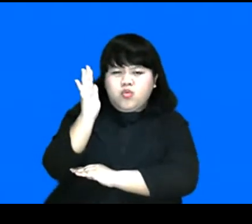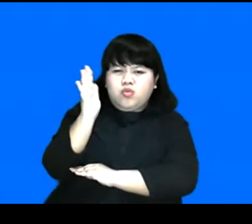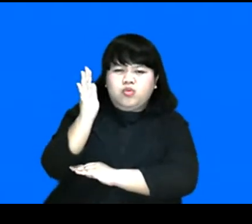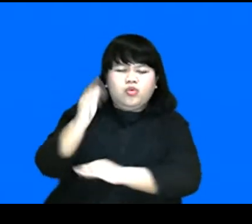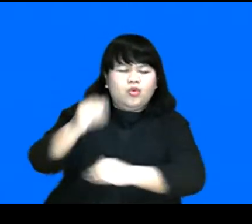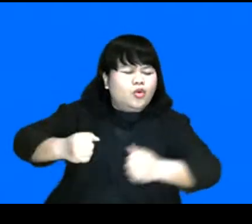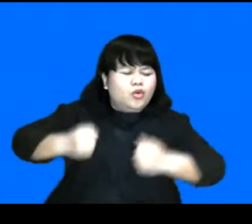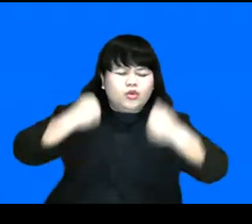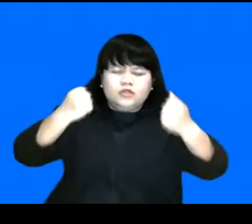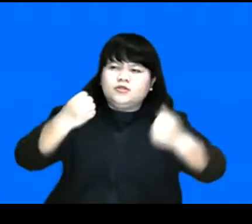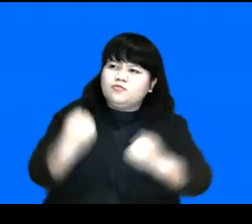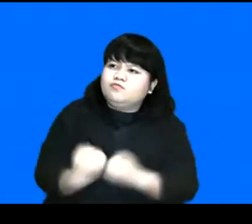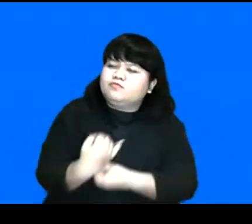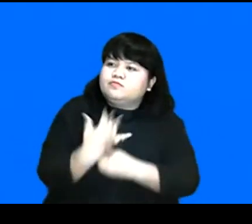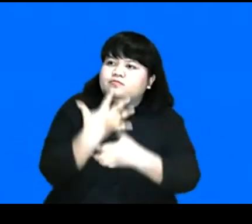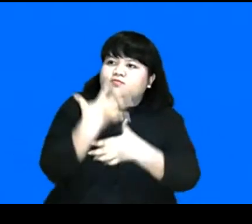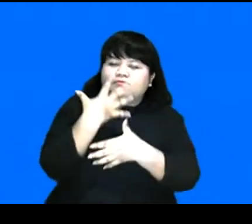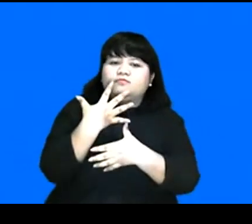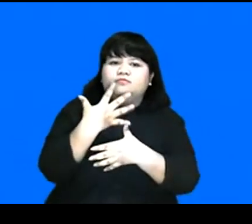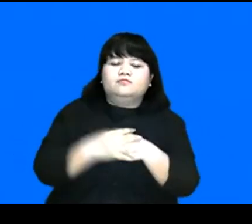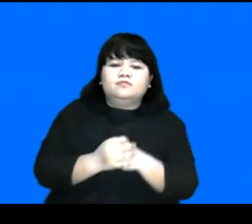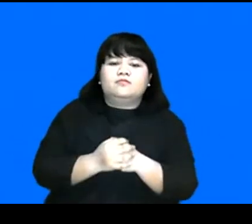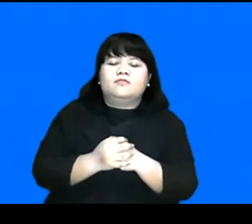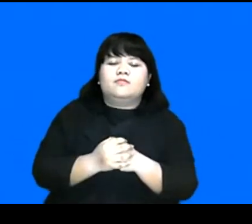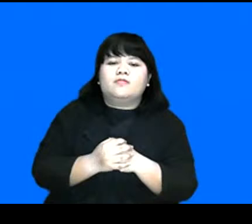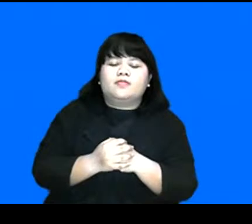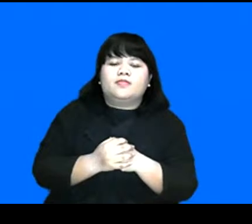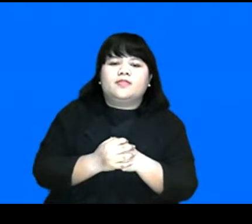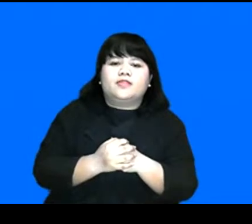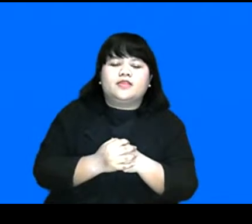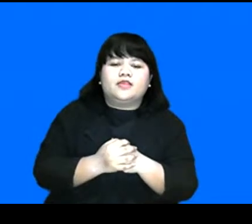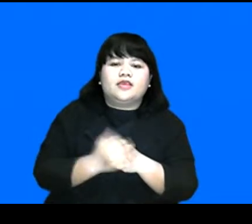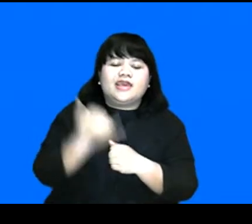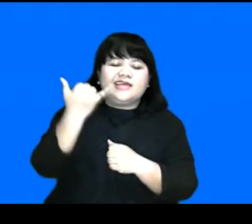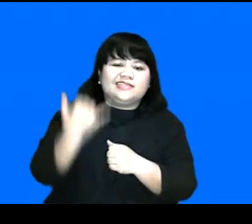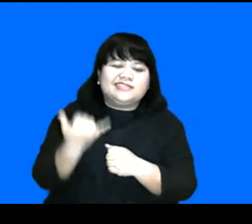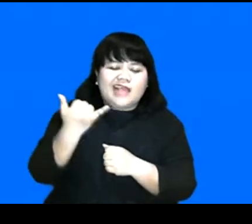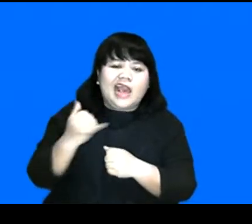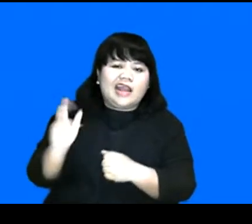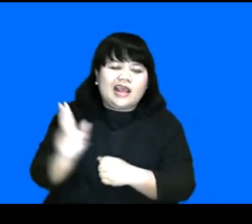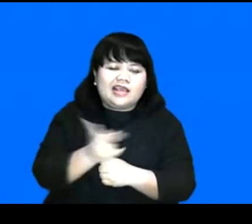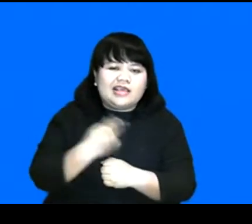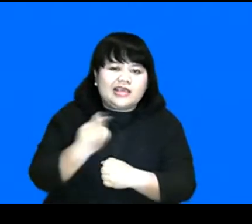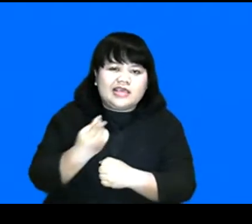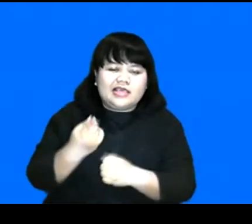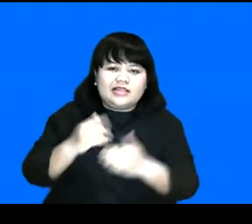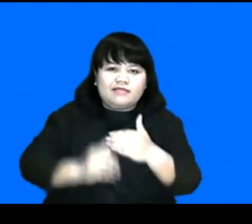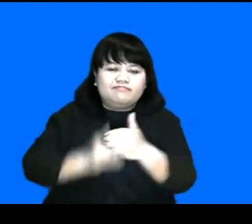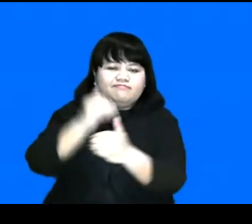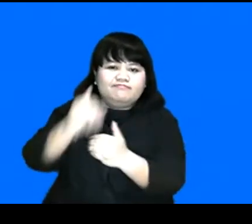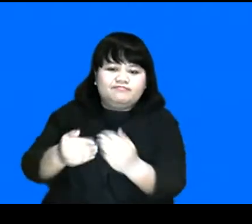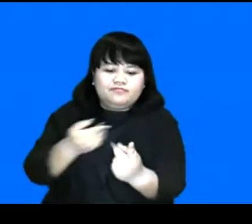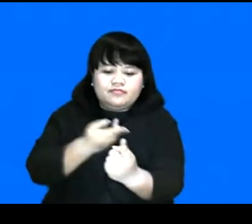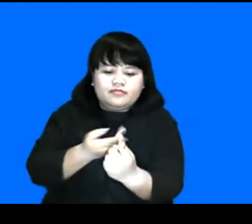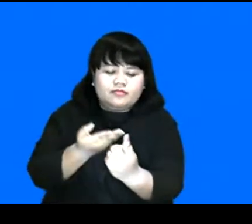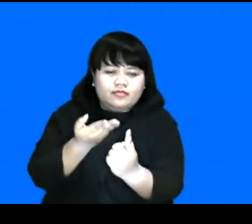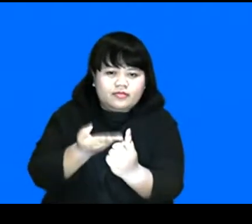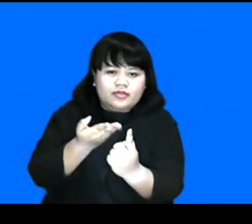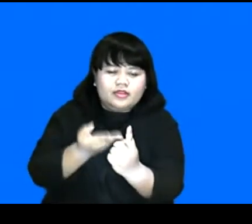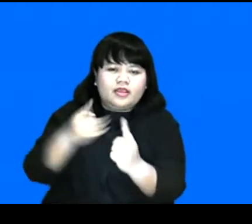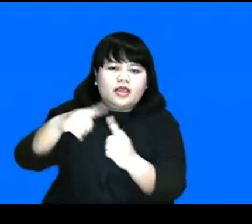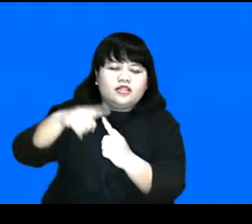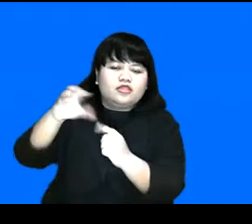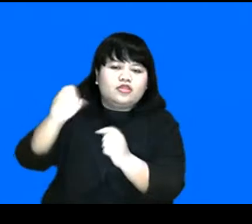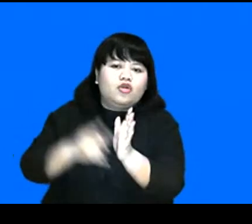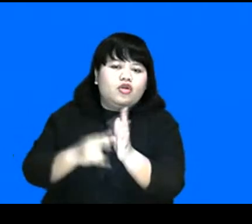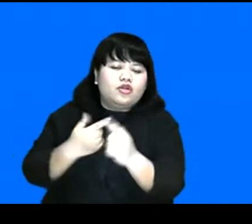follow this session. But for now, we are going to Tony, who take us look to the chances of proposing legal